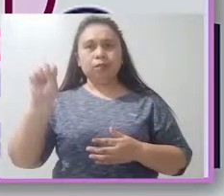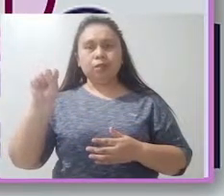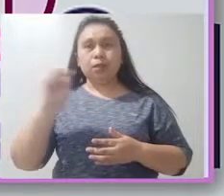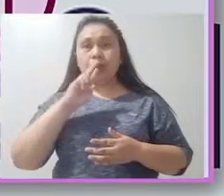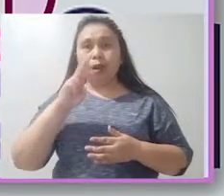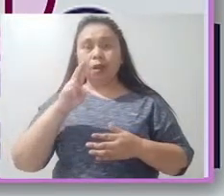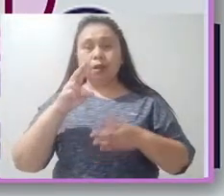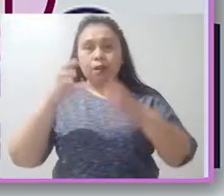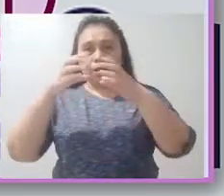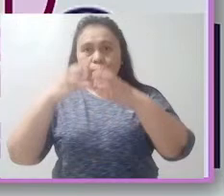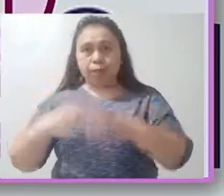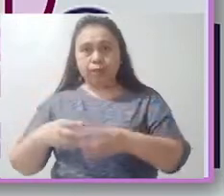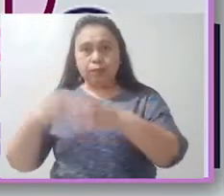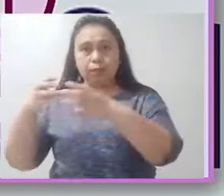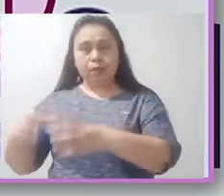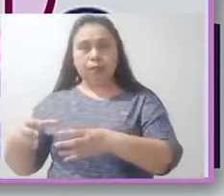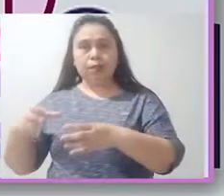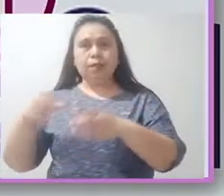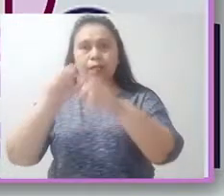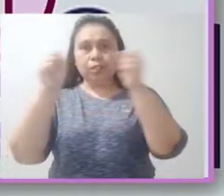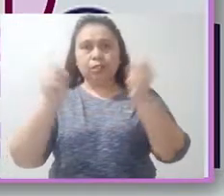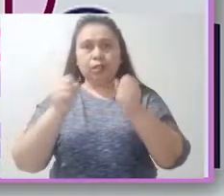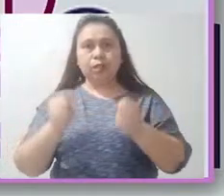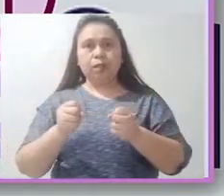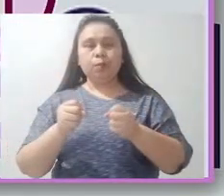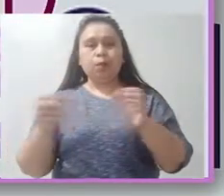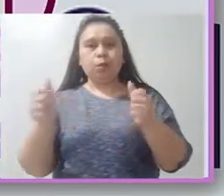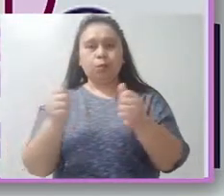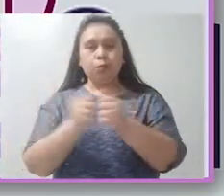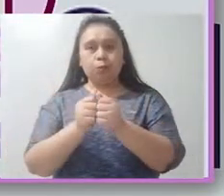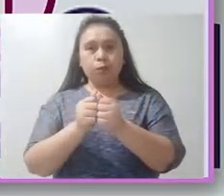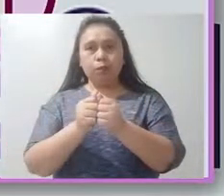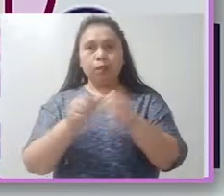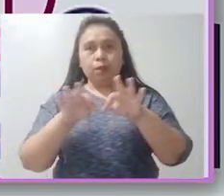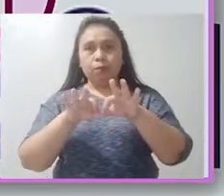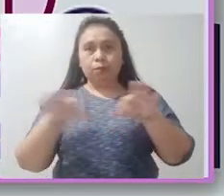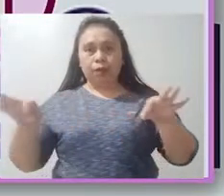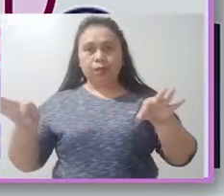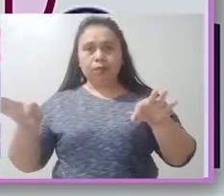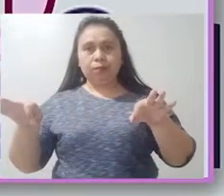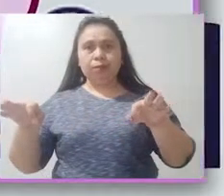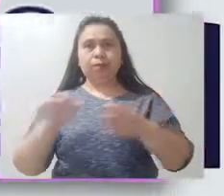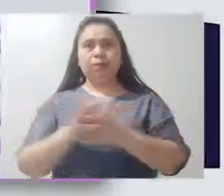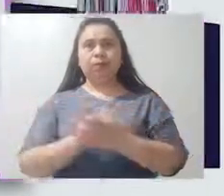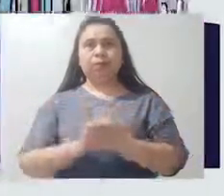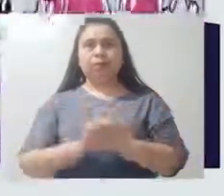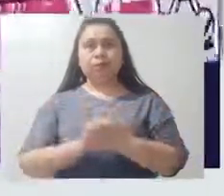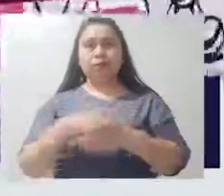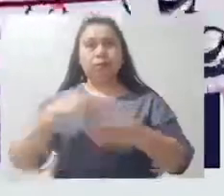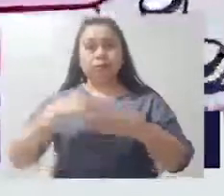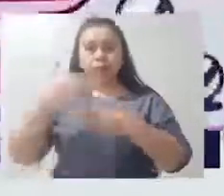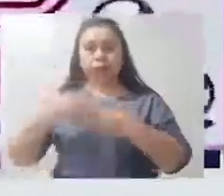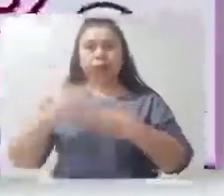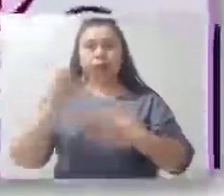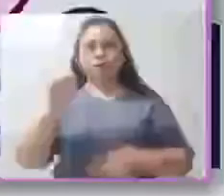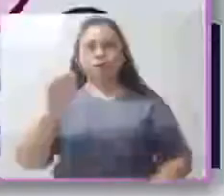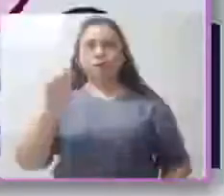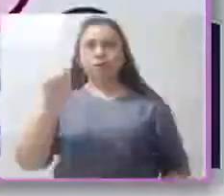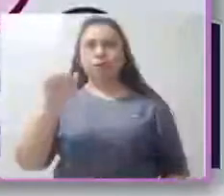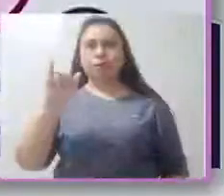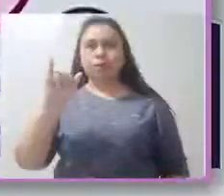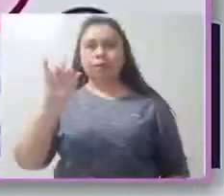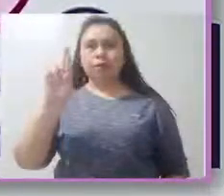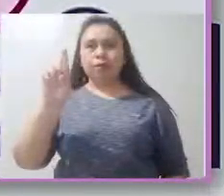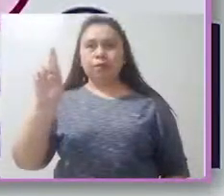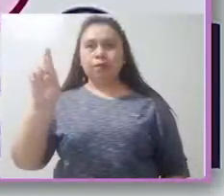in shape with a flat bottom and a lip for pouring. Next is the stirring rod. This is